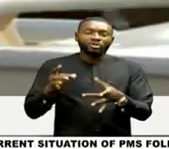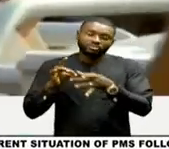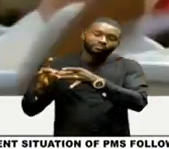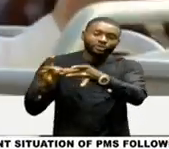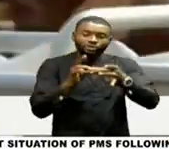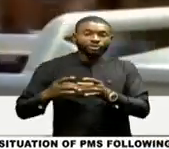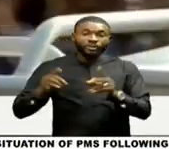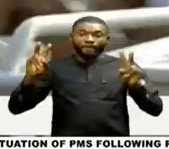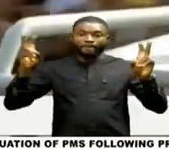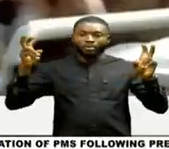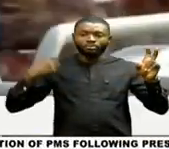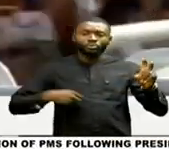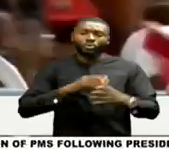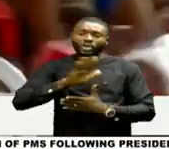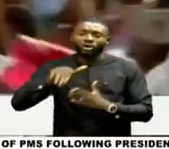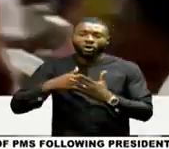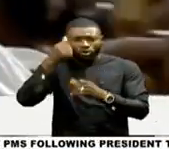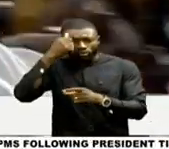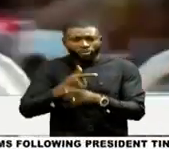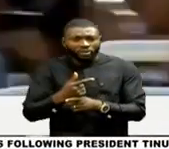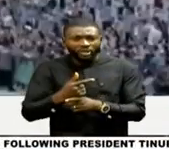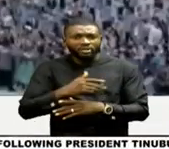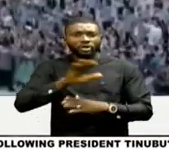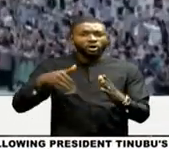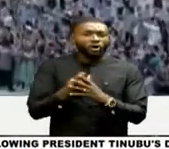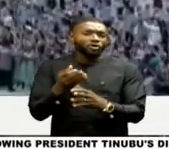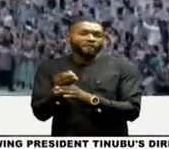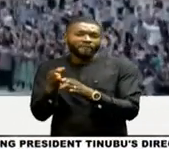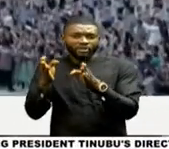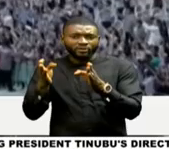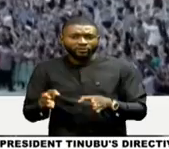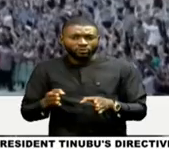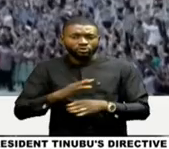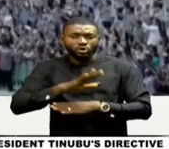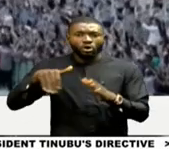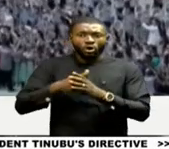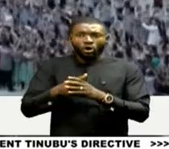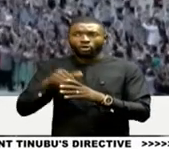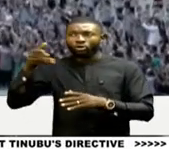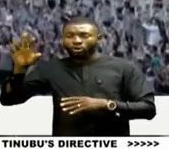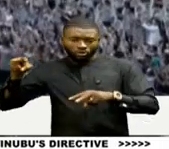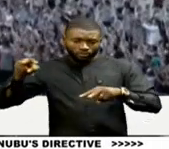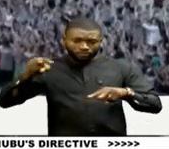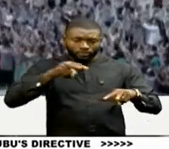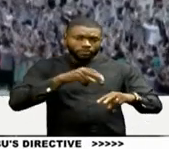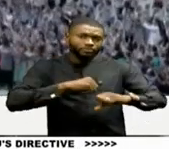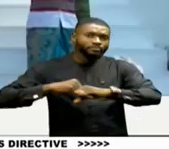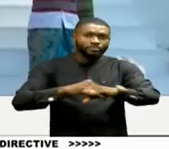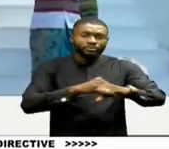quote, "We are all brothers, all pilgrims, all on our way to God before what differentiates